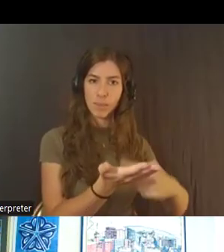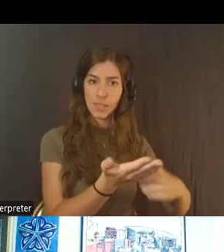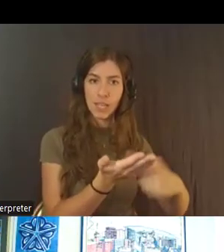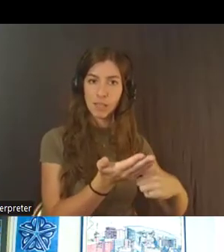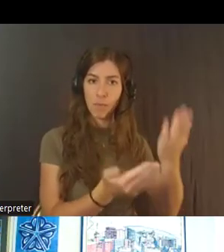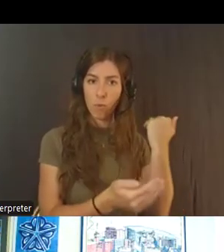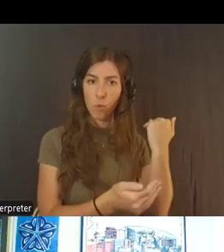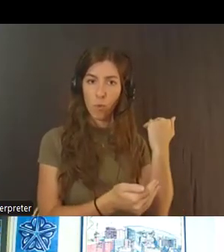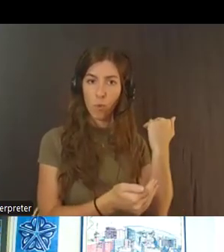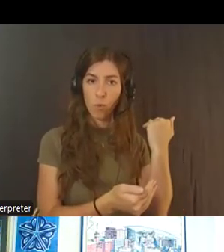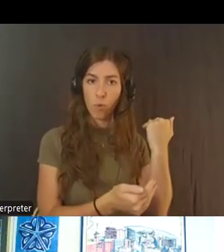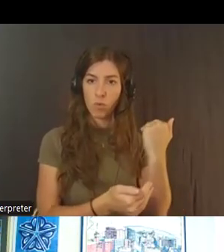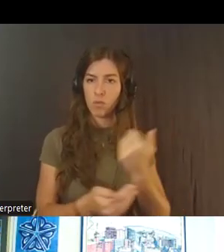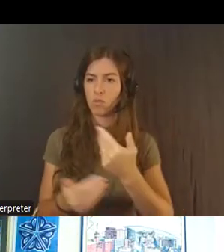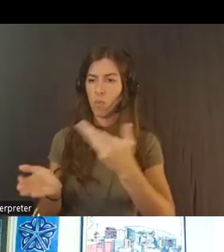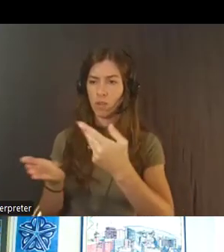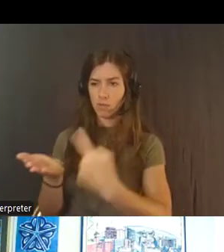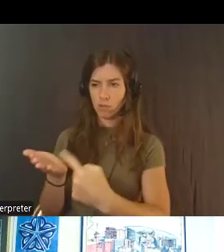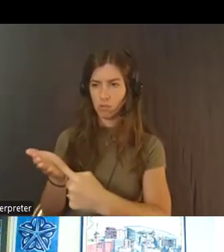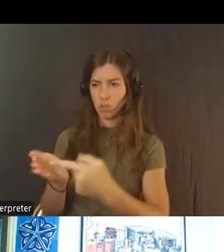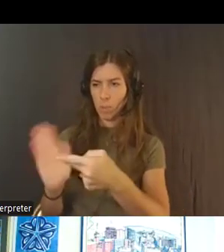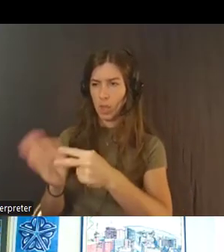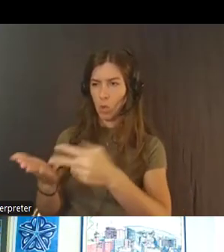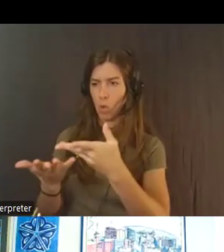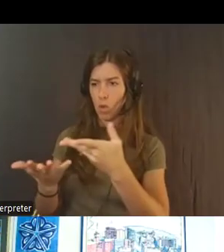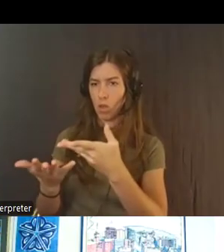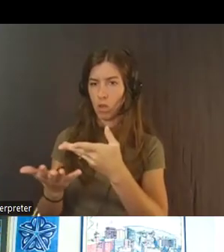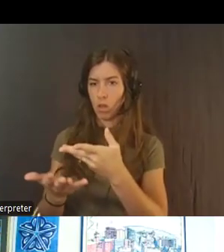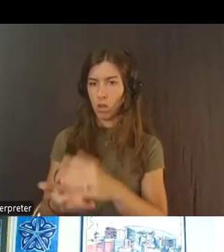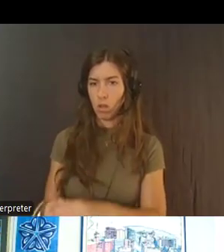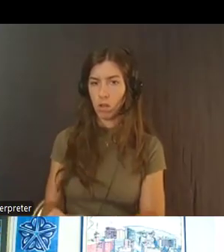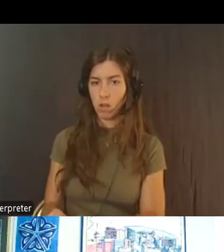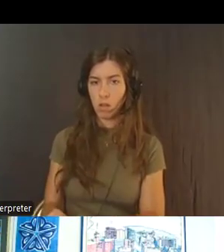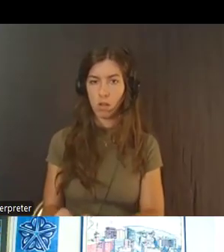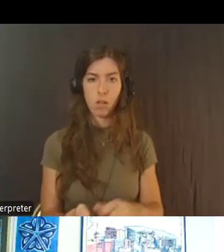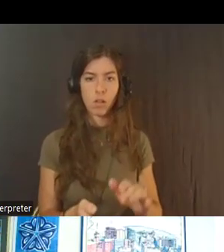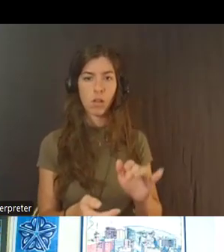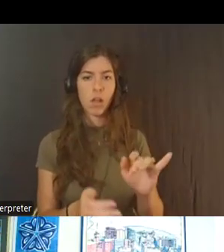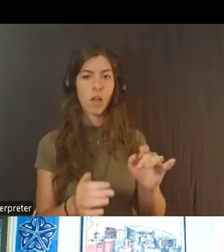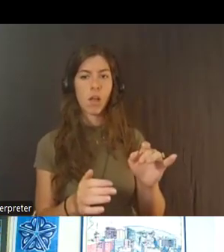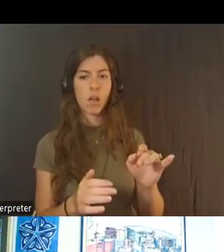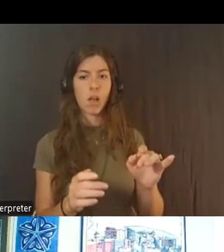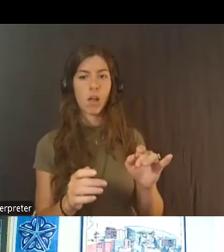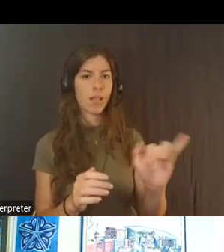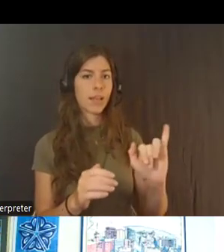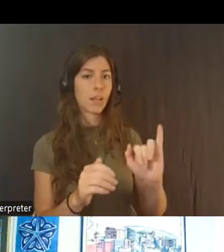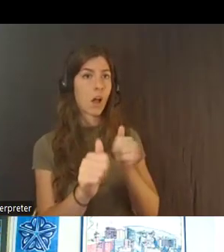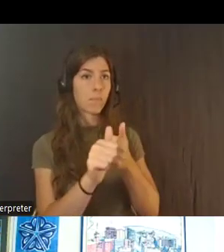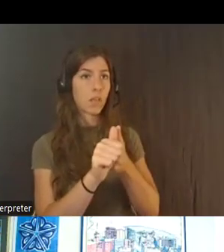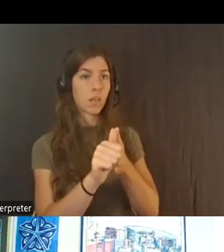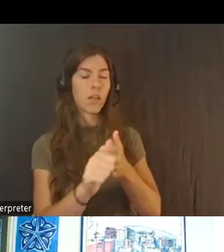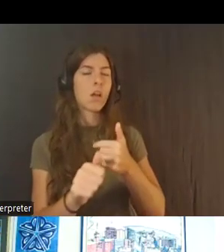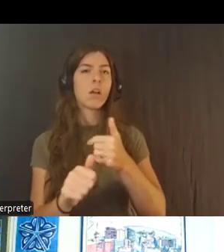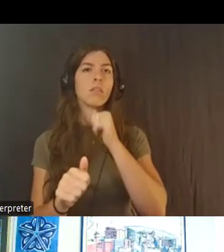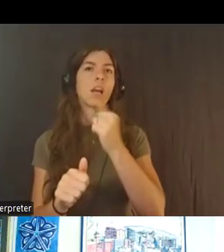committee? Has what been addressed? What do you mean? Like Well, has was just there, an update on it? I mean,